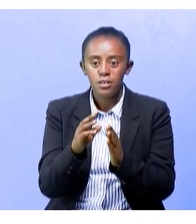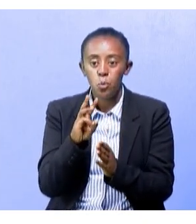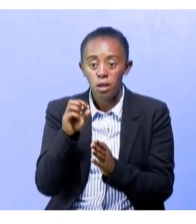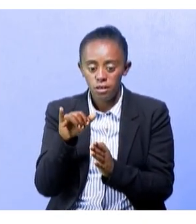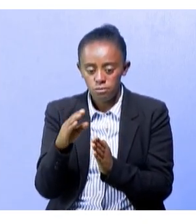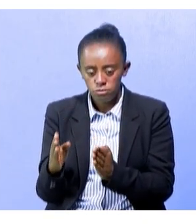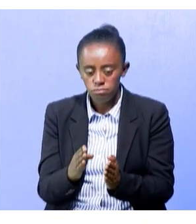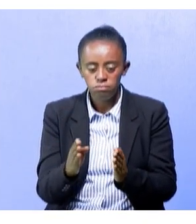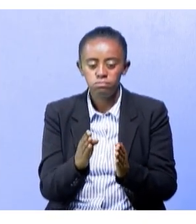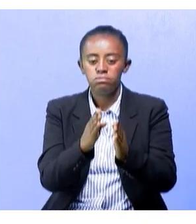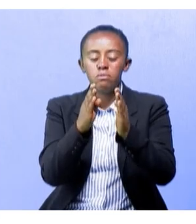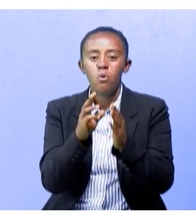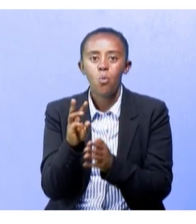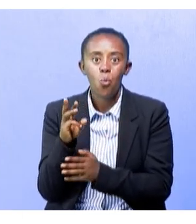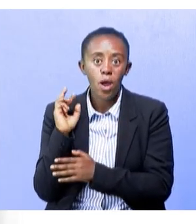were